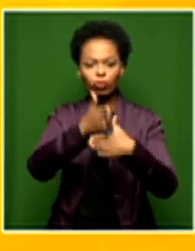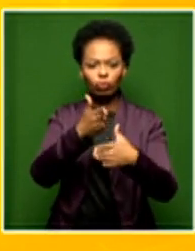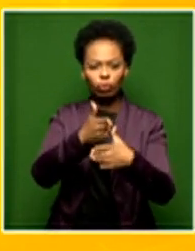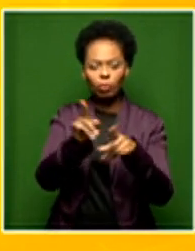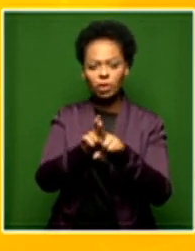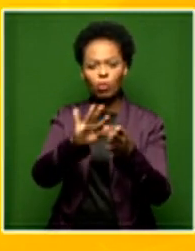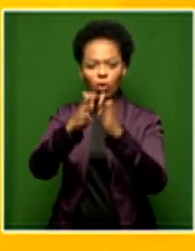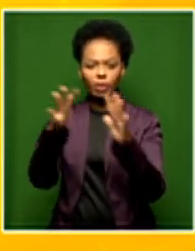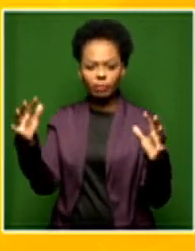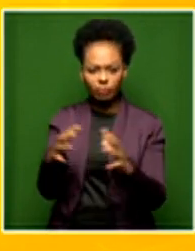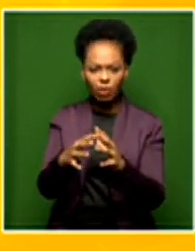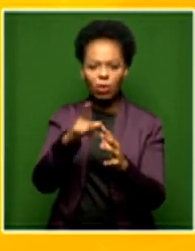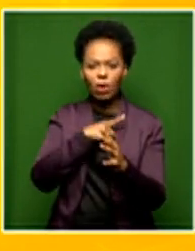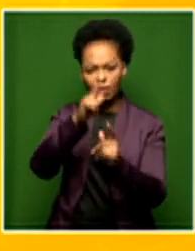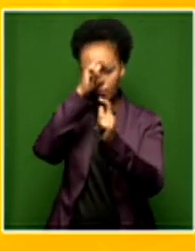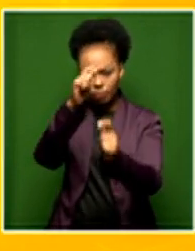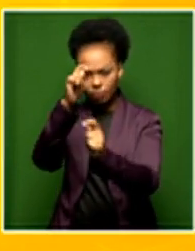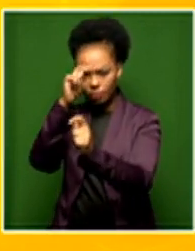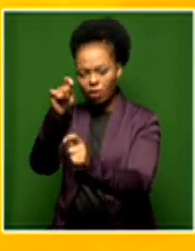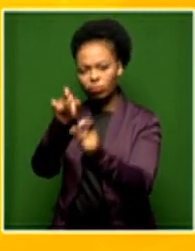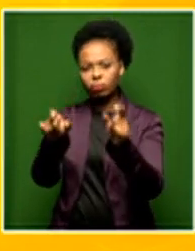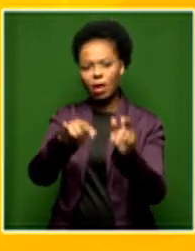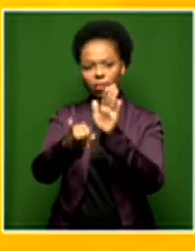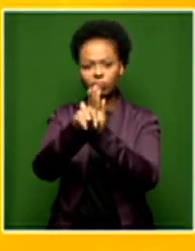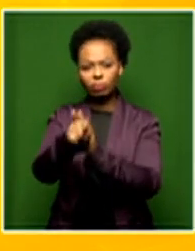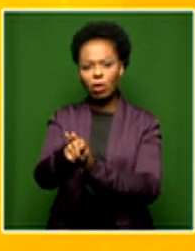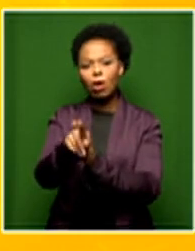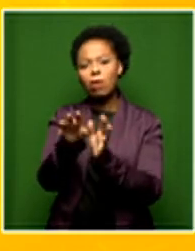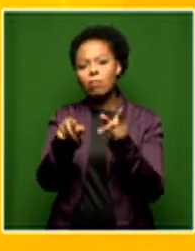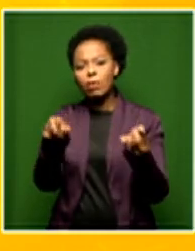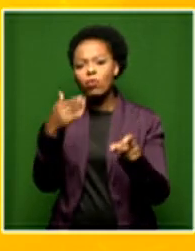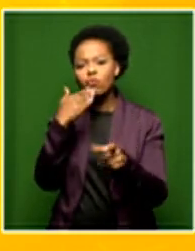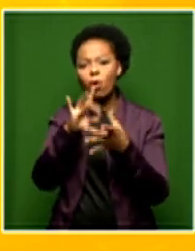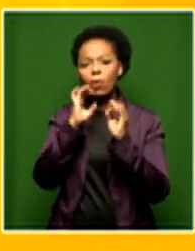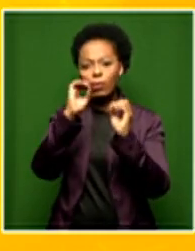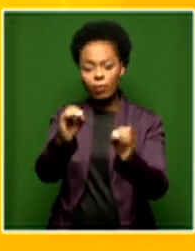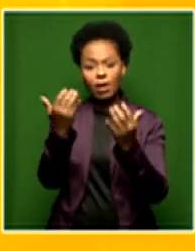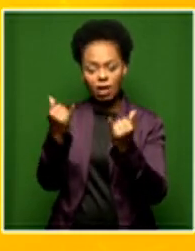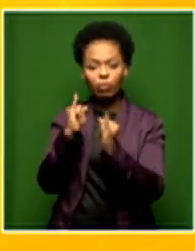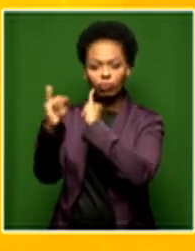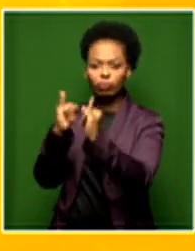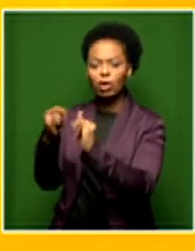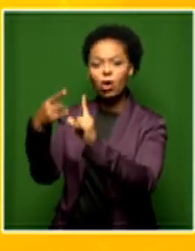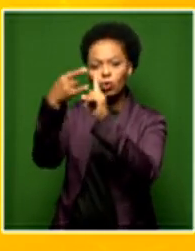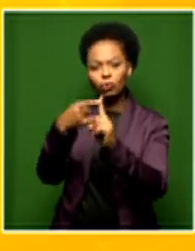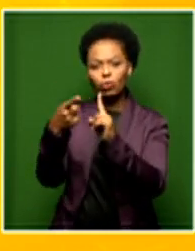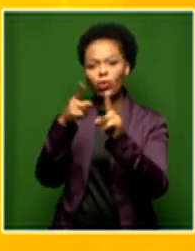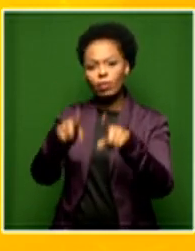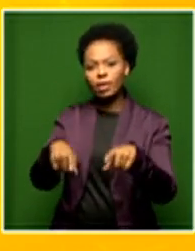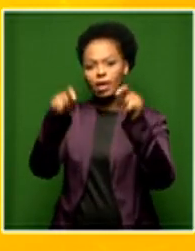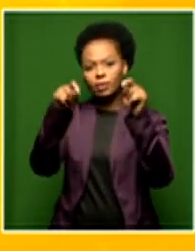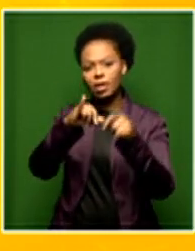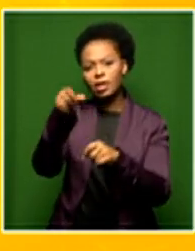greening communities while restoring dignity to Cape Town's homeless population. For more on this, we are joined on Zoom from Cape Town